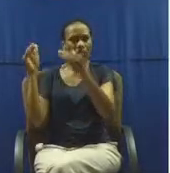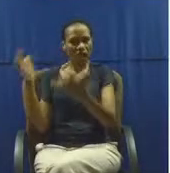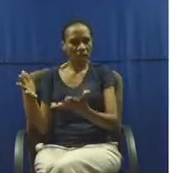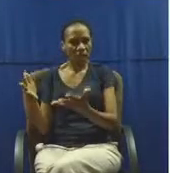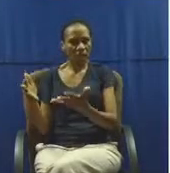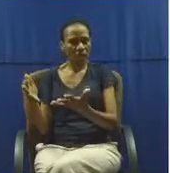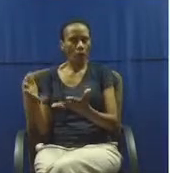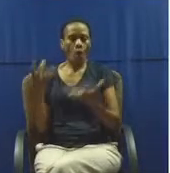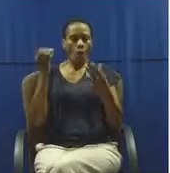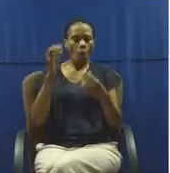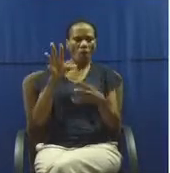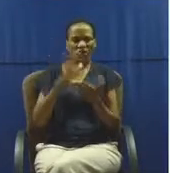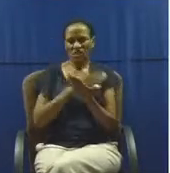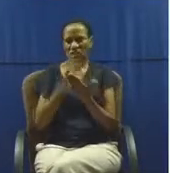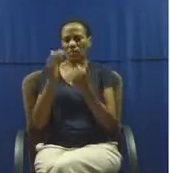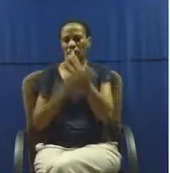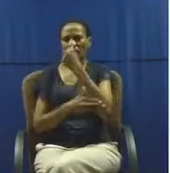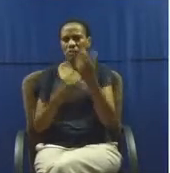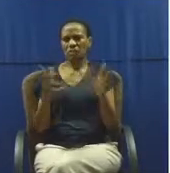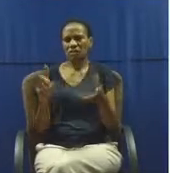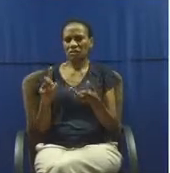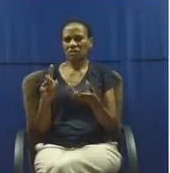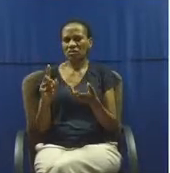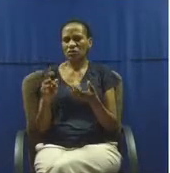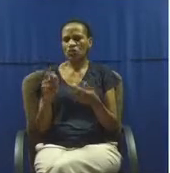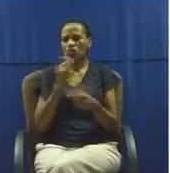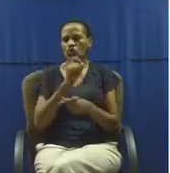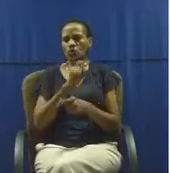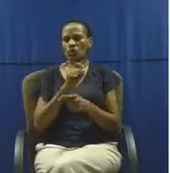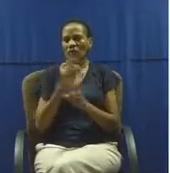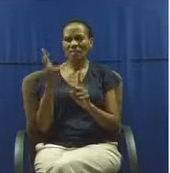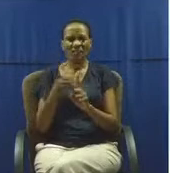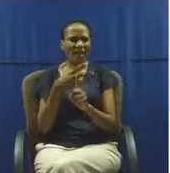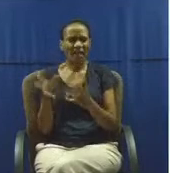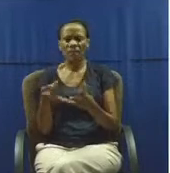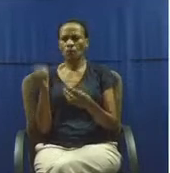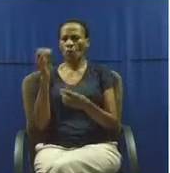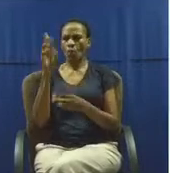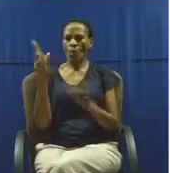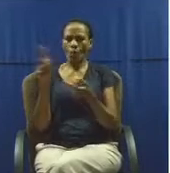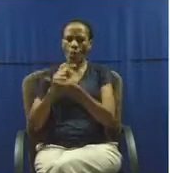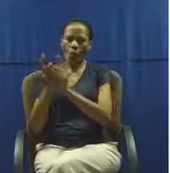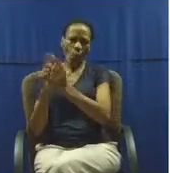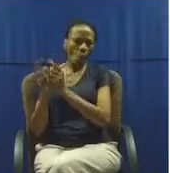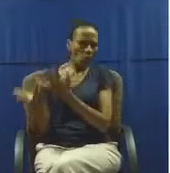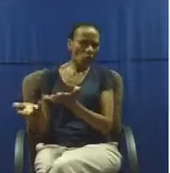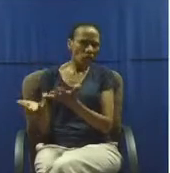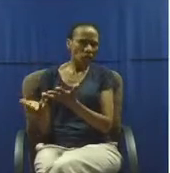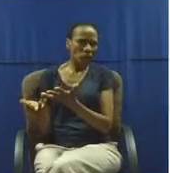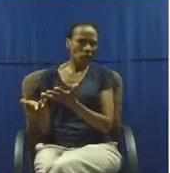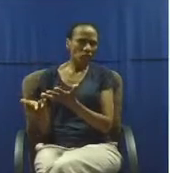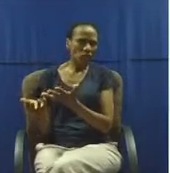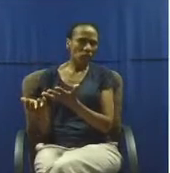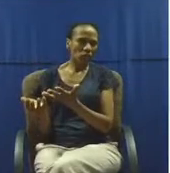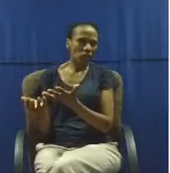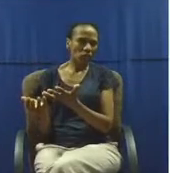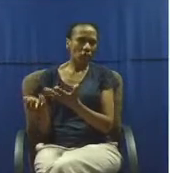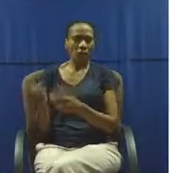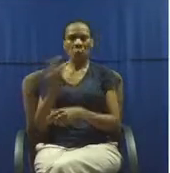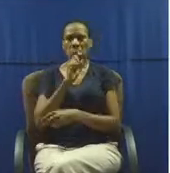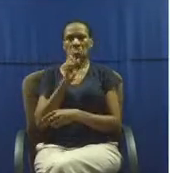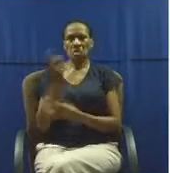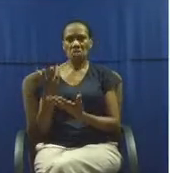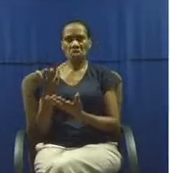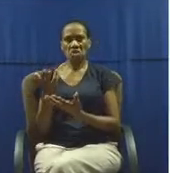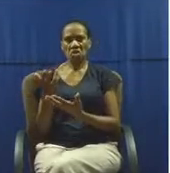and decide to resolve disputes through violence or wars, does that not which naturally increases